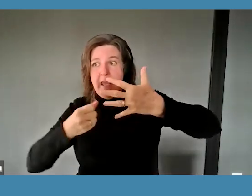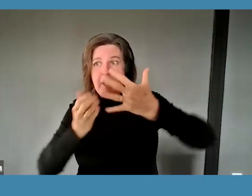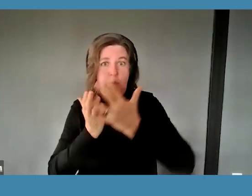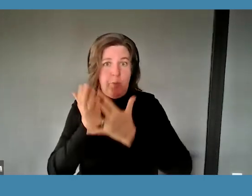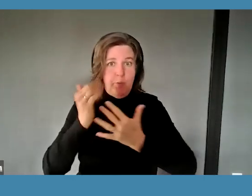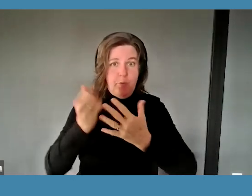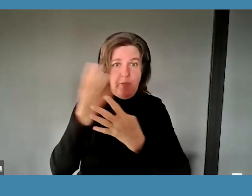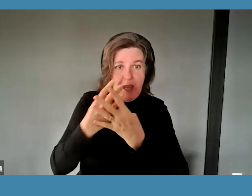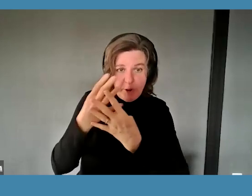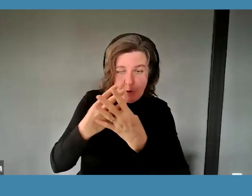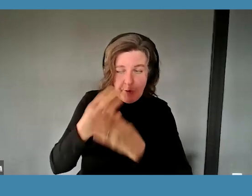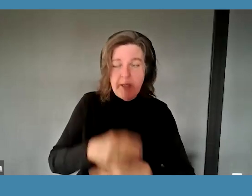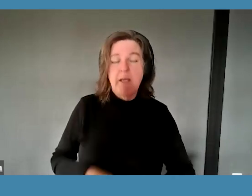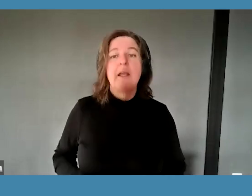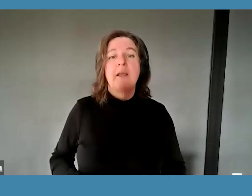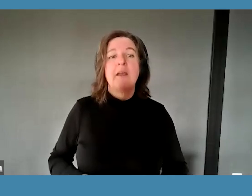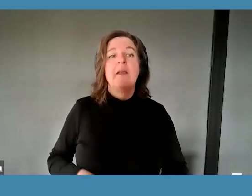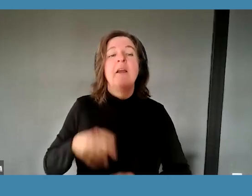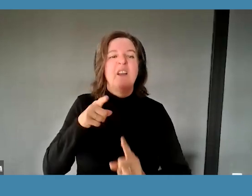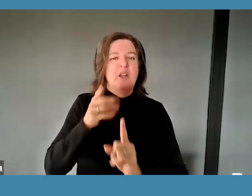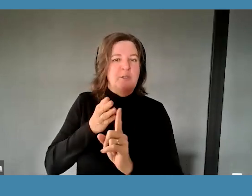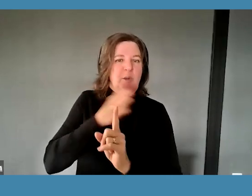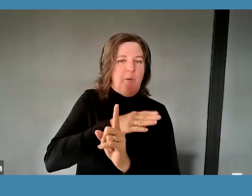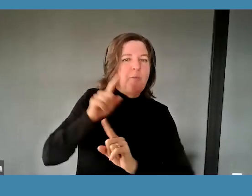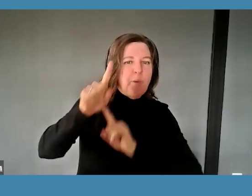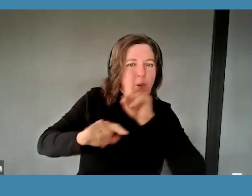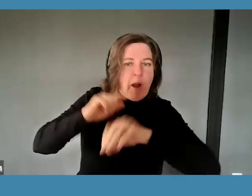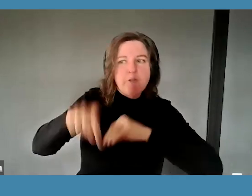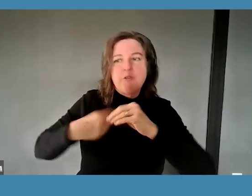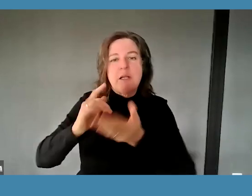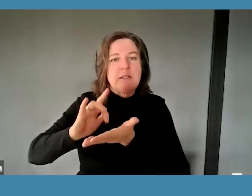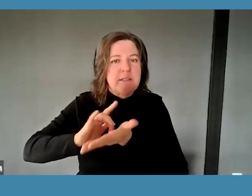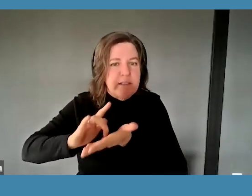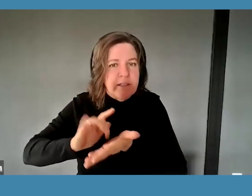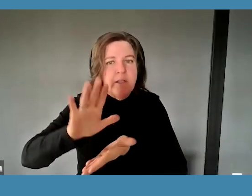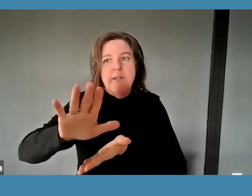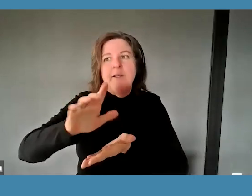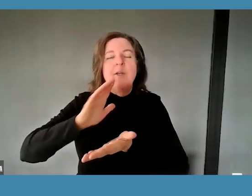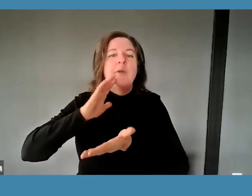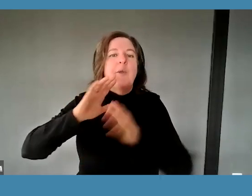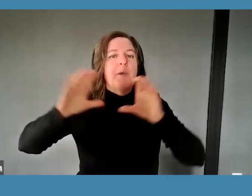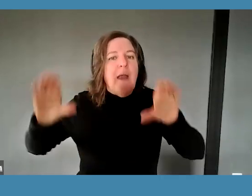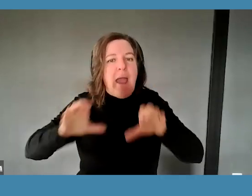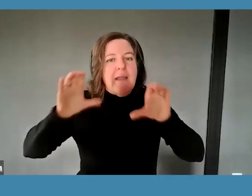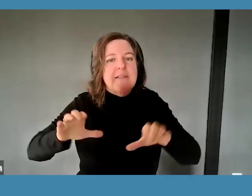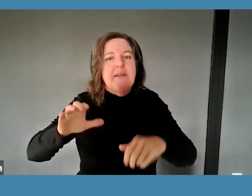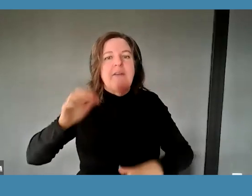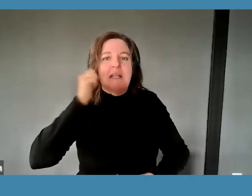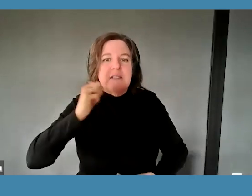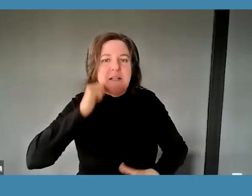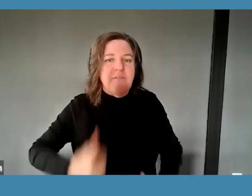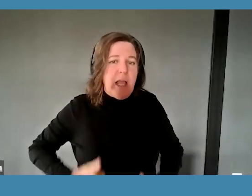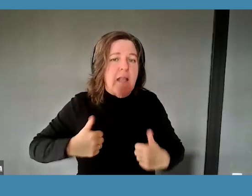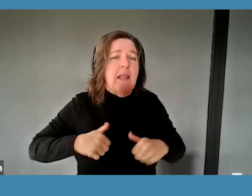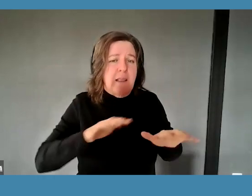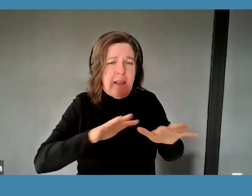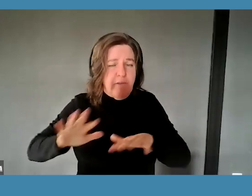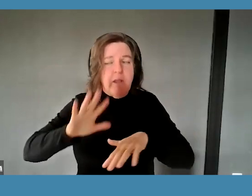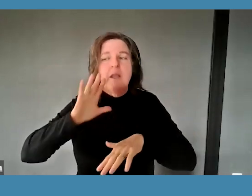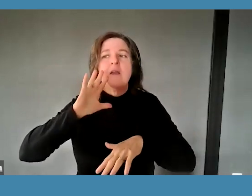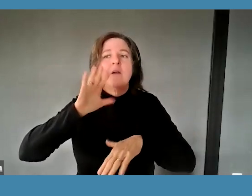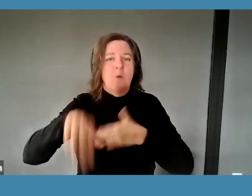all your answers to those questions about your medications, your activities of daily living, are going to help them